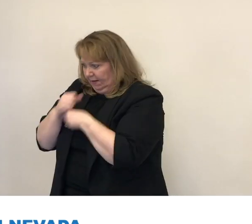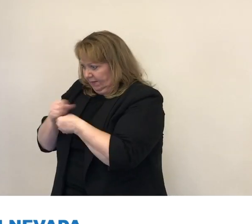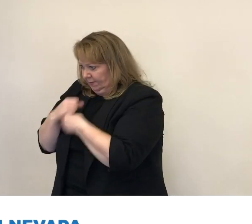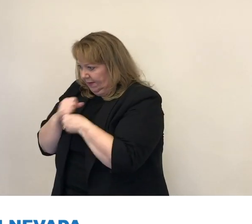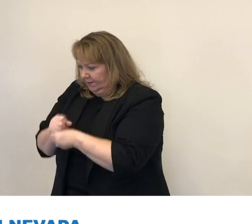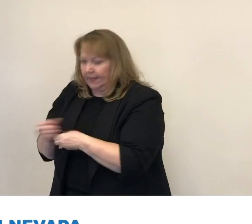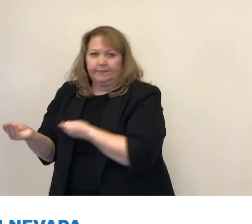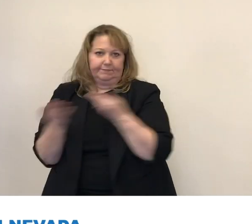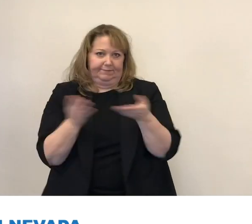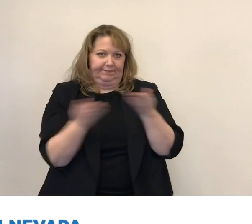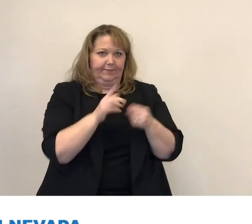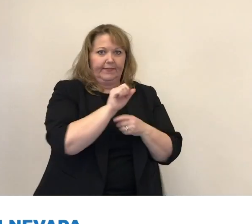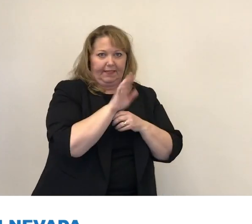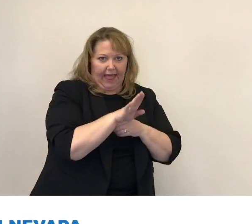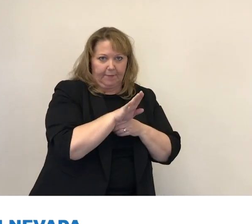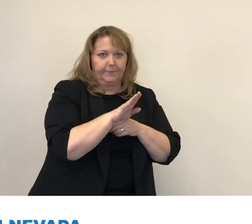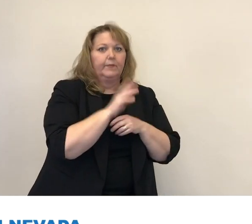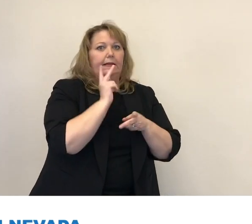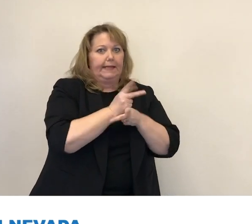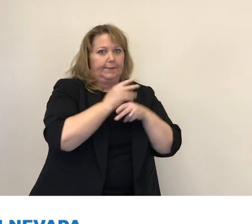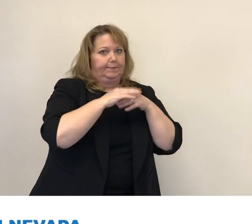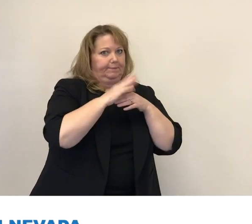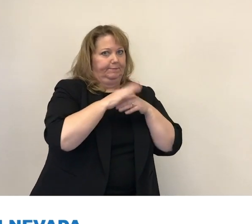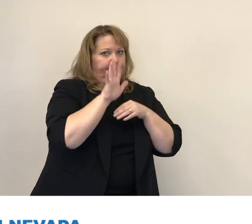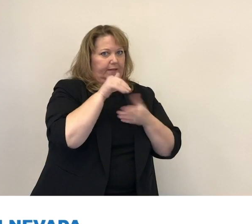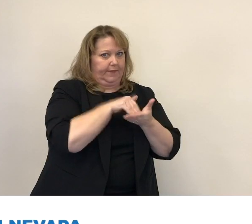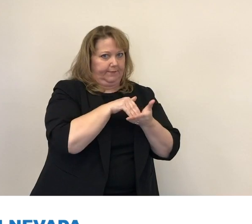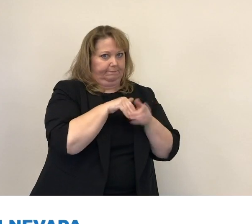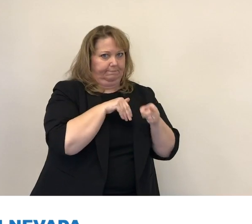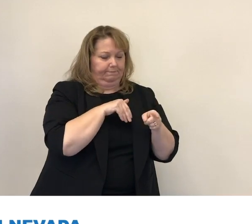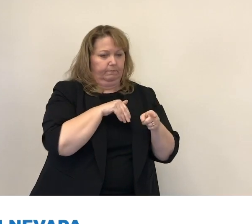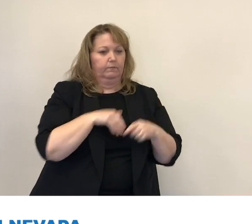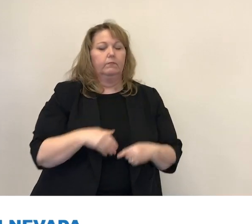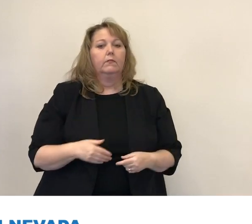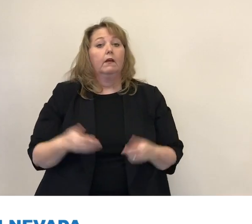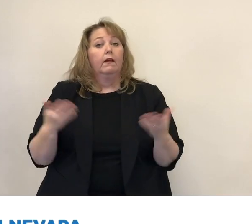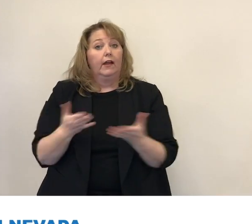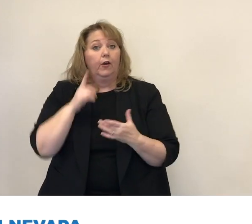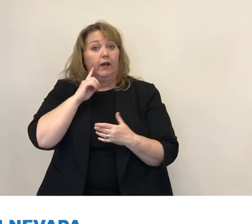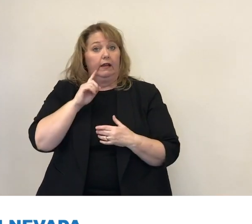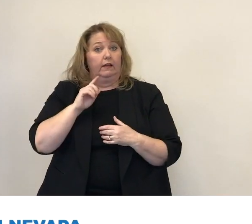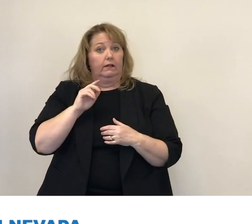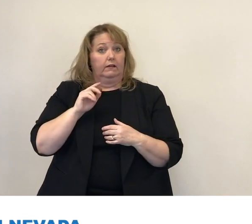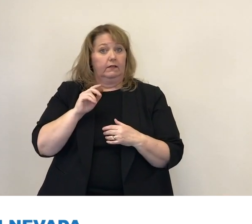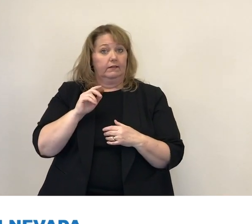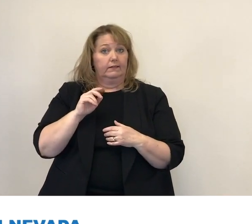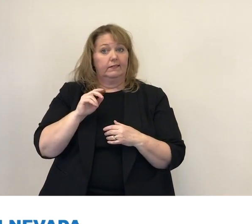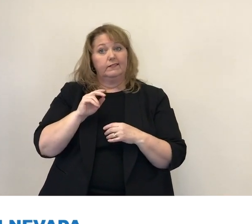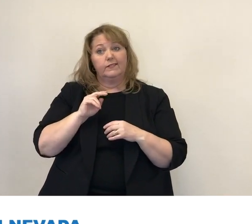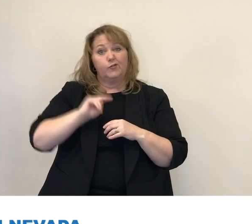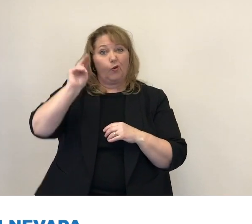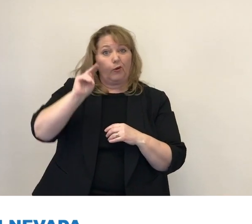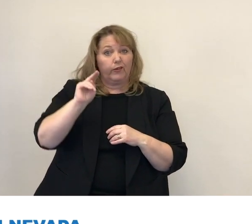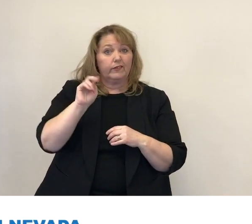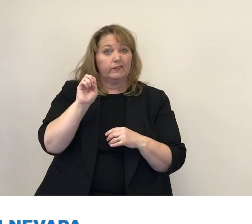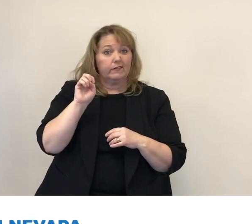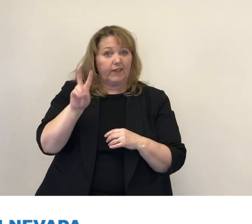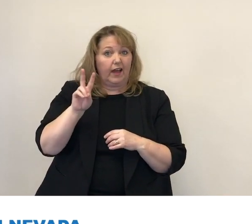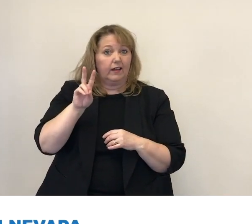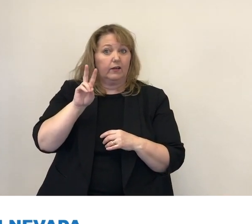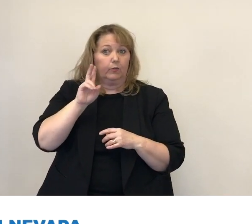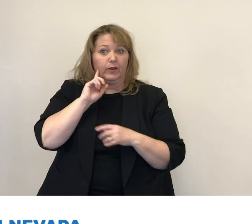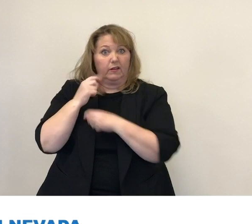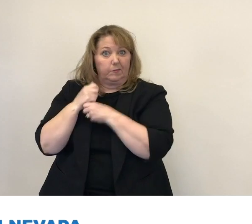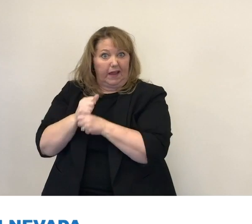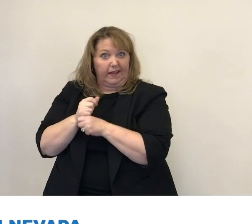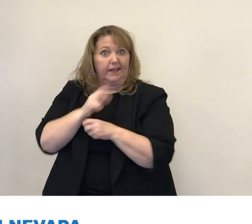State Public Health Lab here up in Reno, we serve the entire state of Nevada. I wanted to emphasize